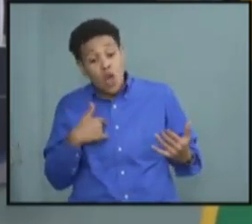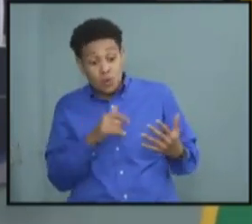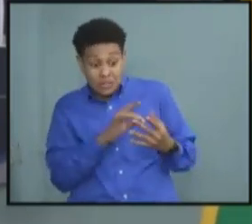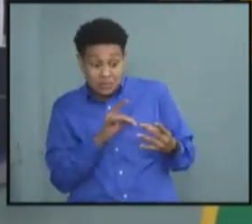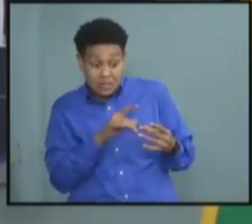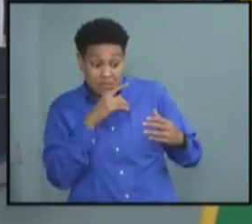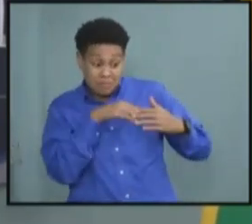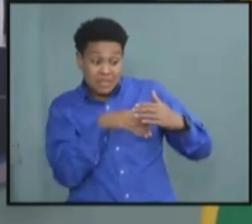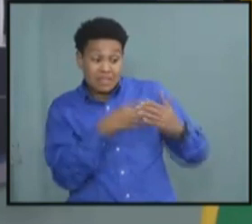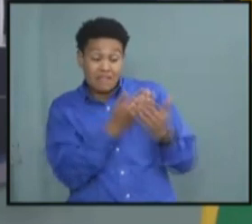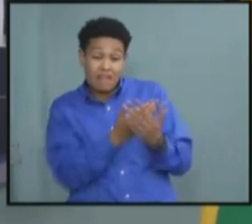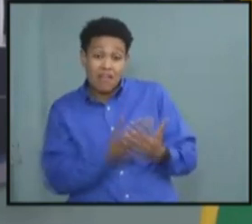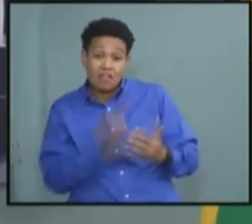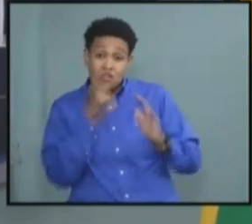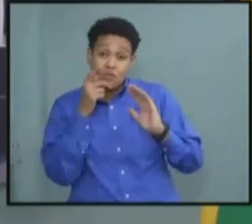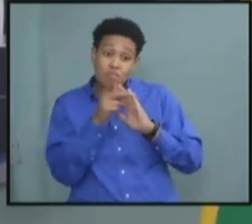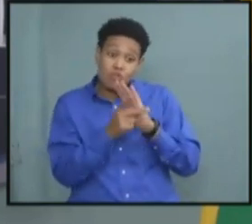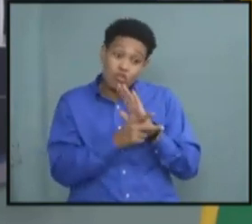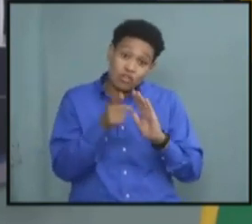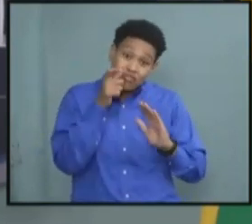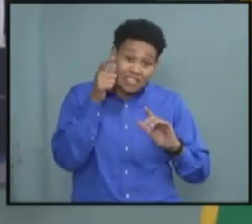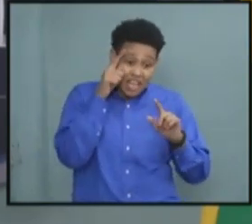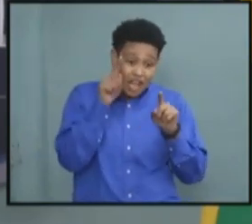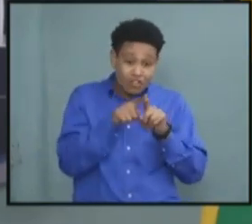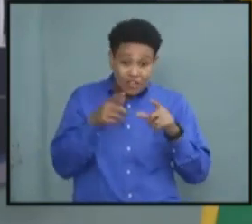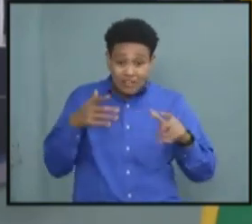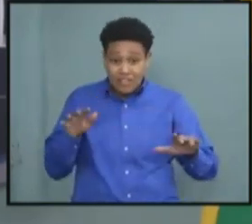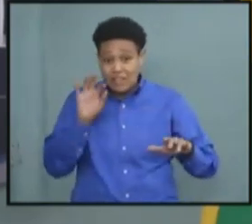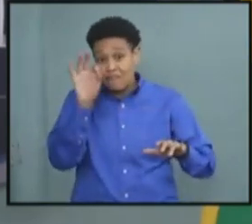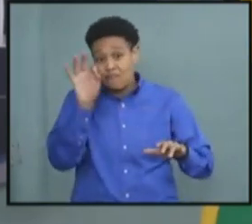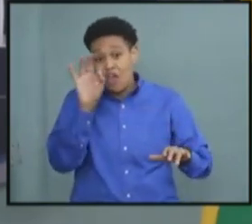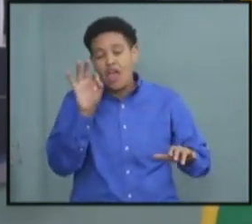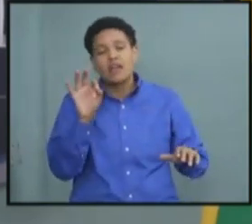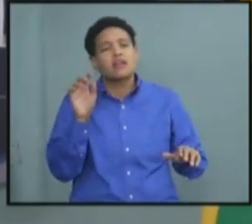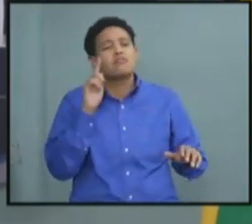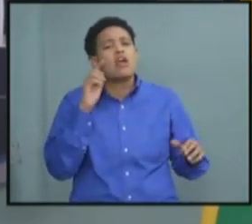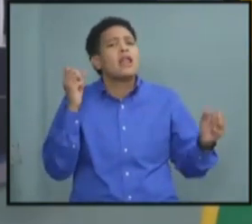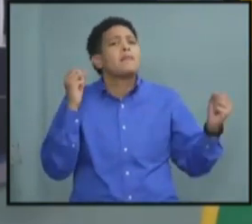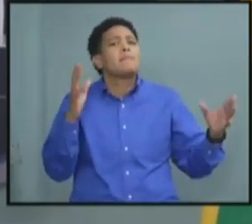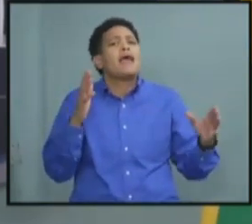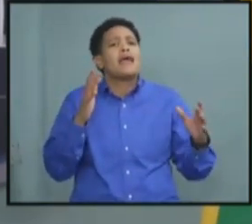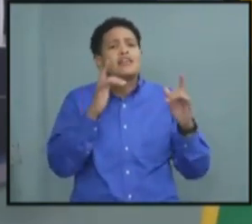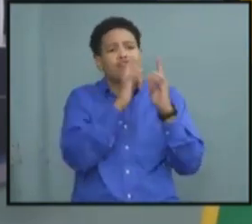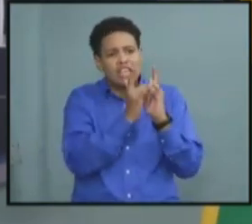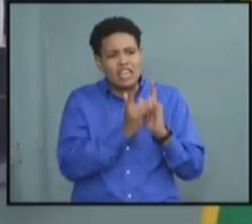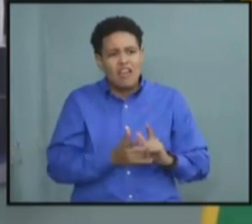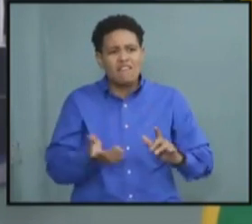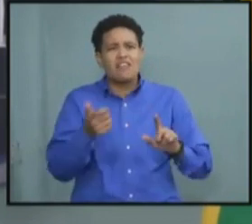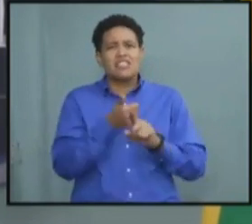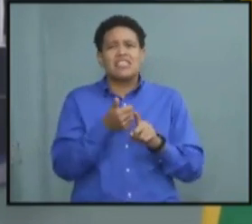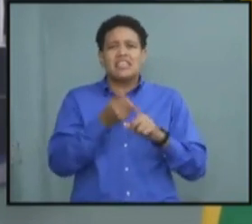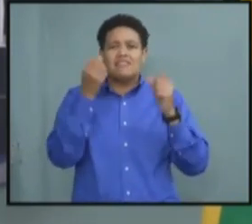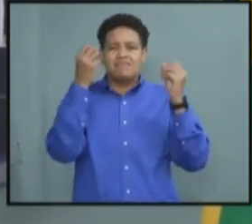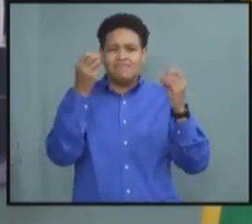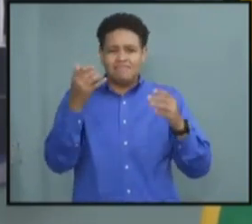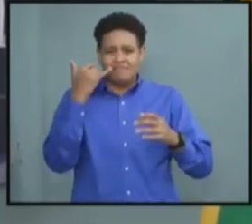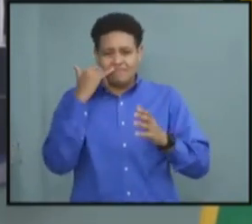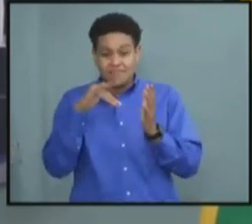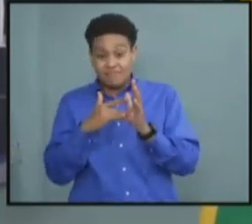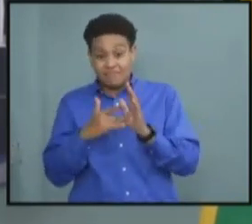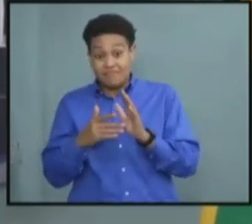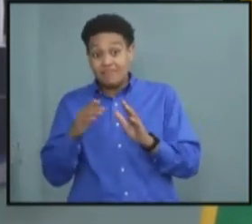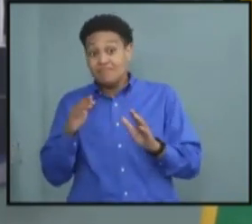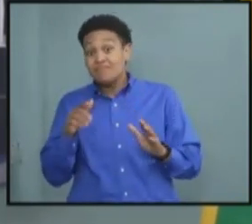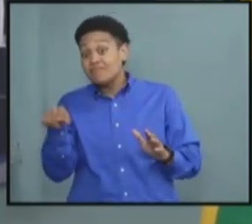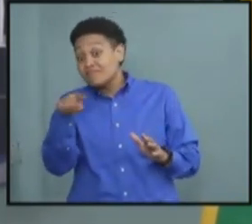based on the fact that the protocols were just agreed on Friday, a number of reconfiguring of several BPO outlets that